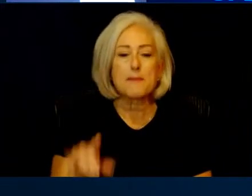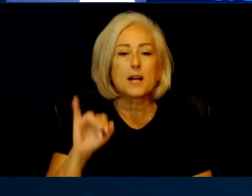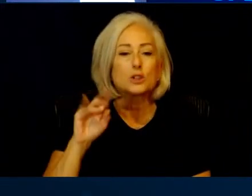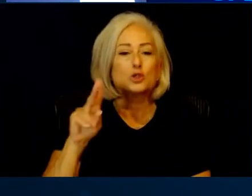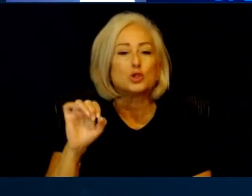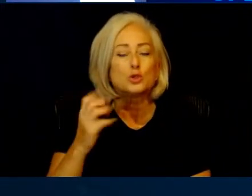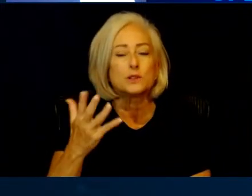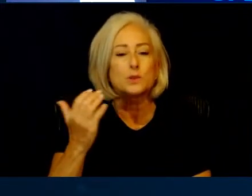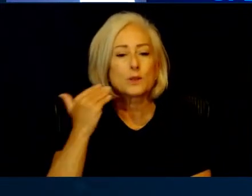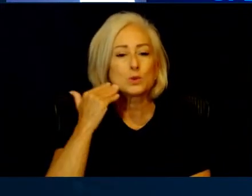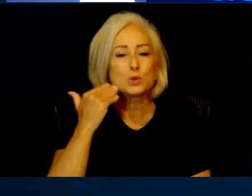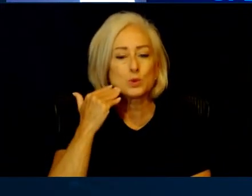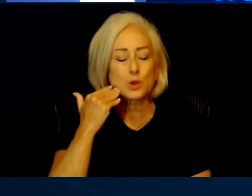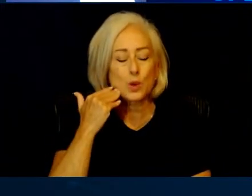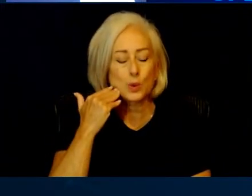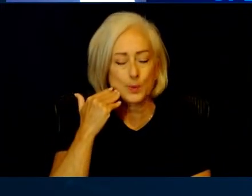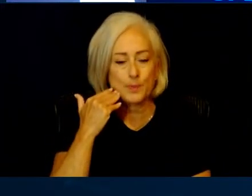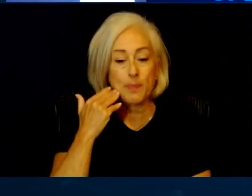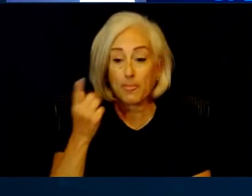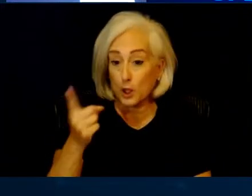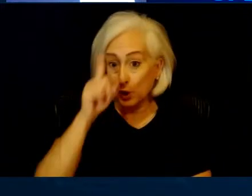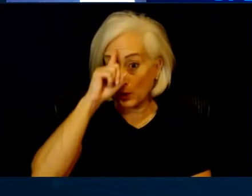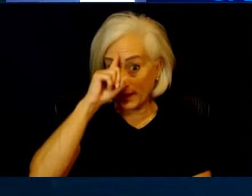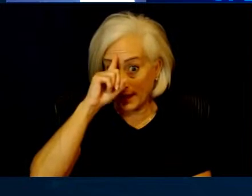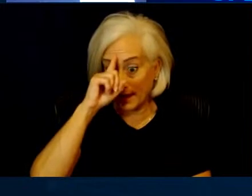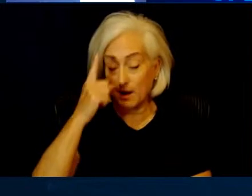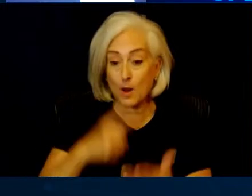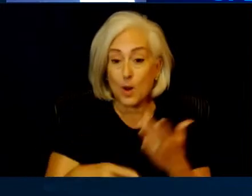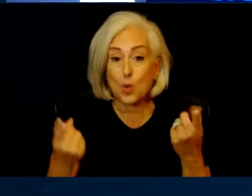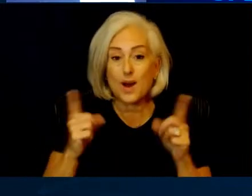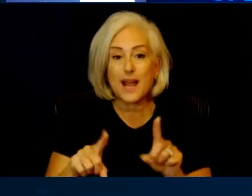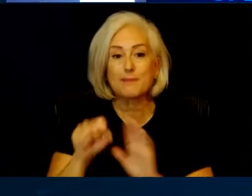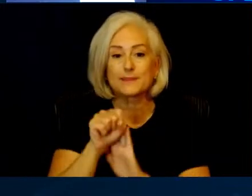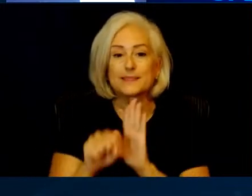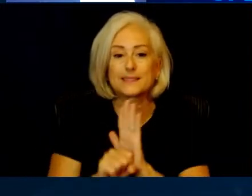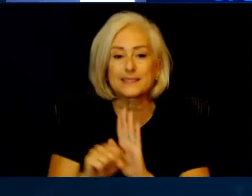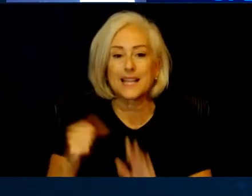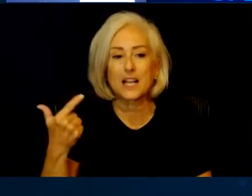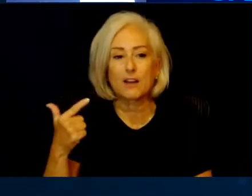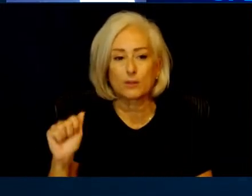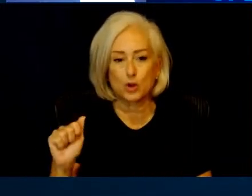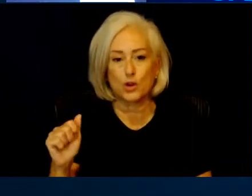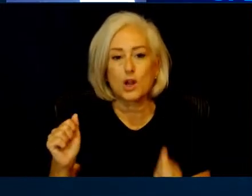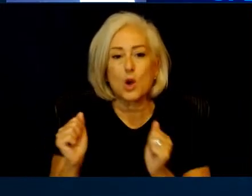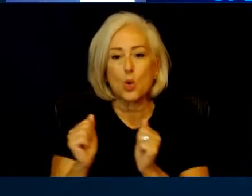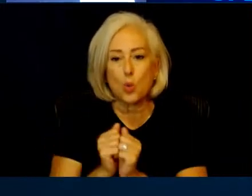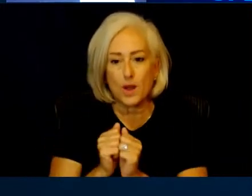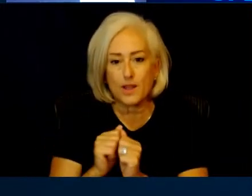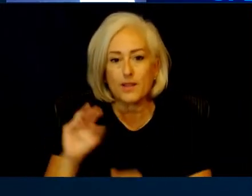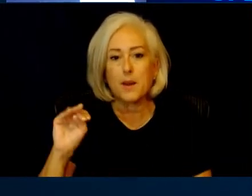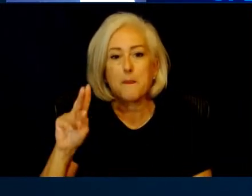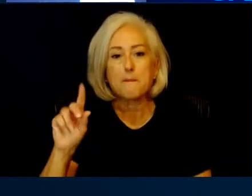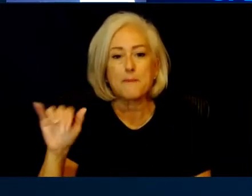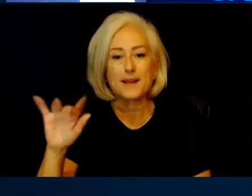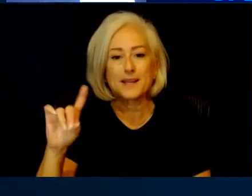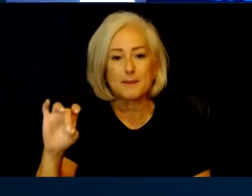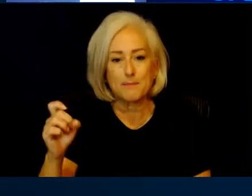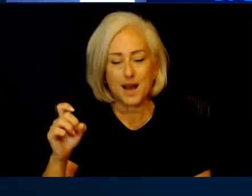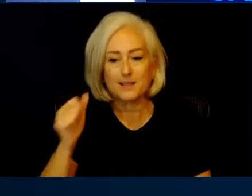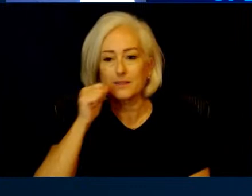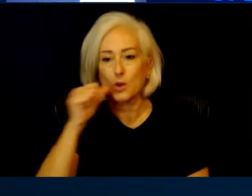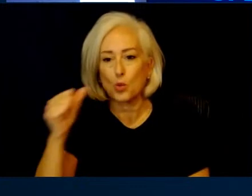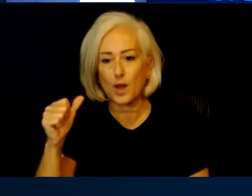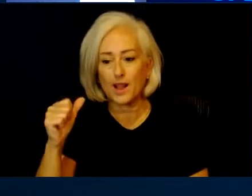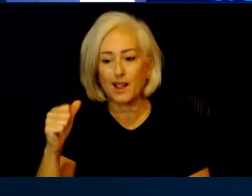if you believe what happens in Georgia with monkeypox will also be an indicator of what happens here